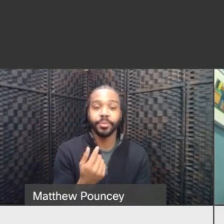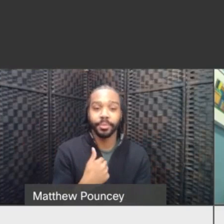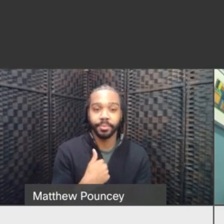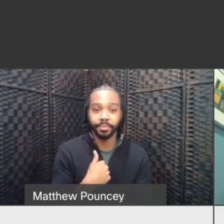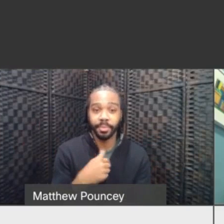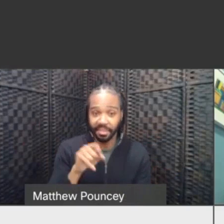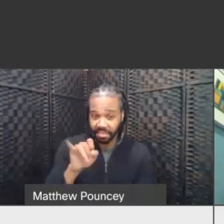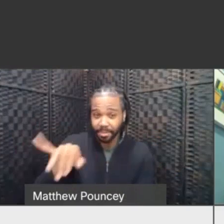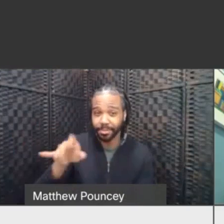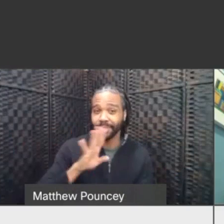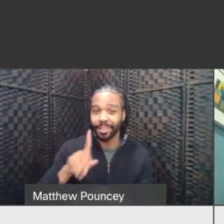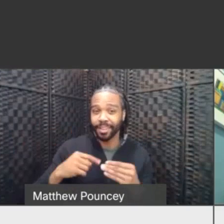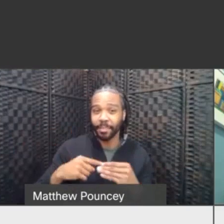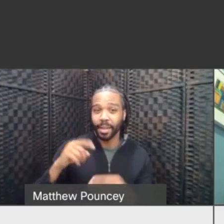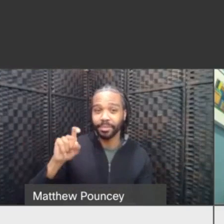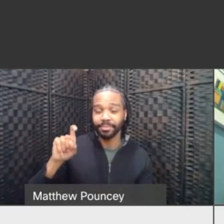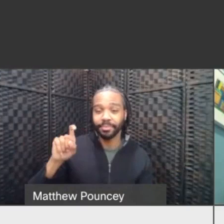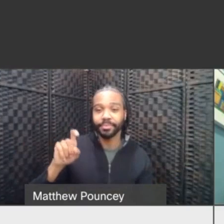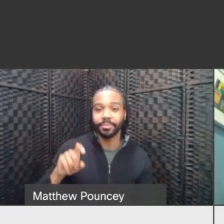if that's what you're talking about.